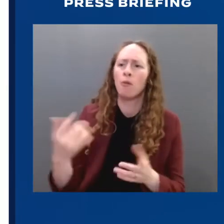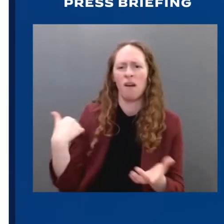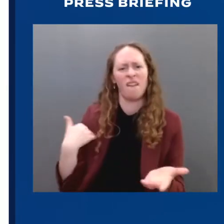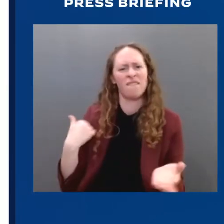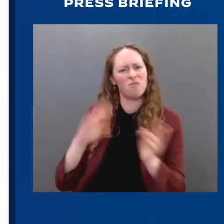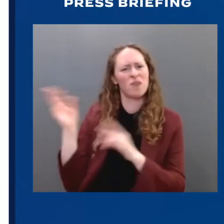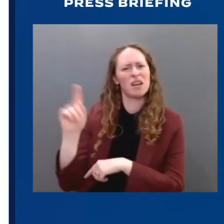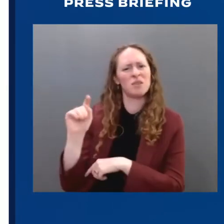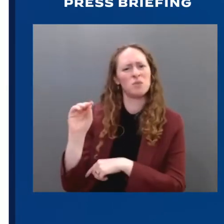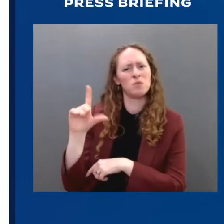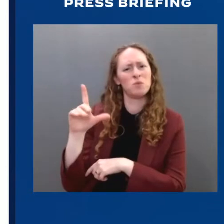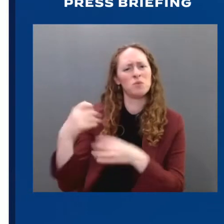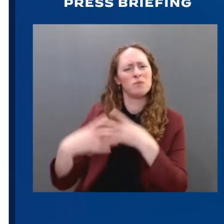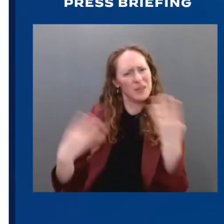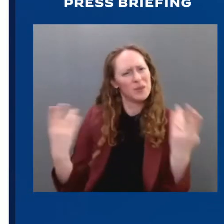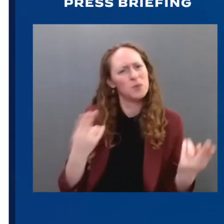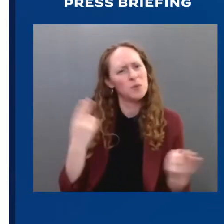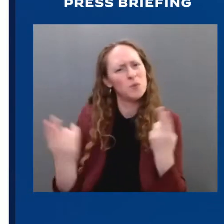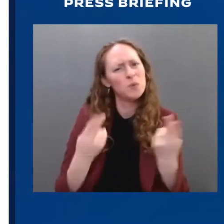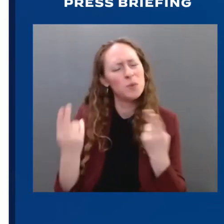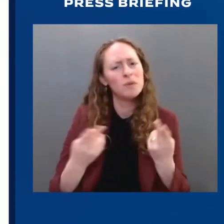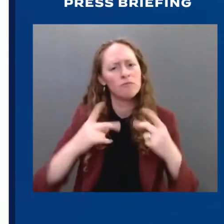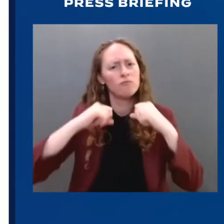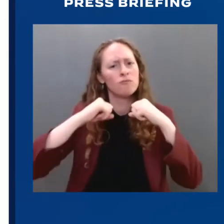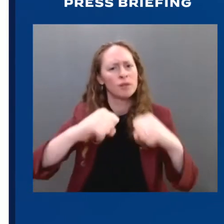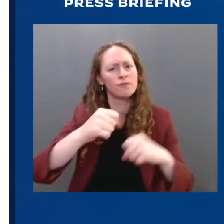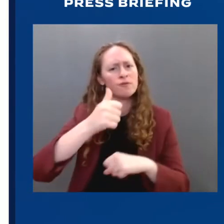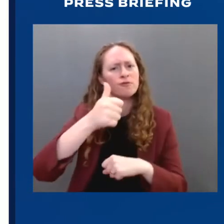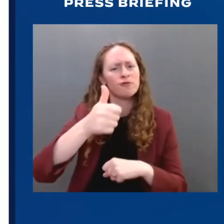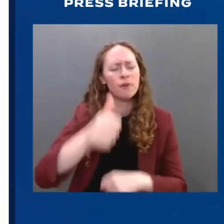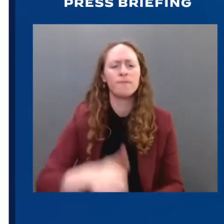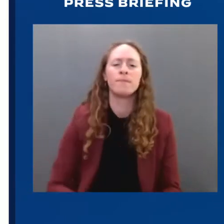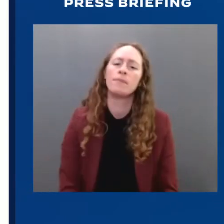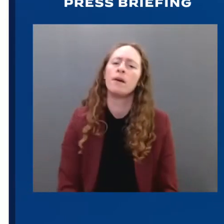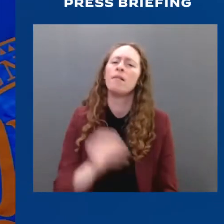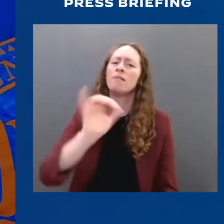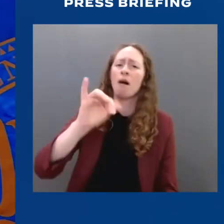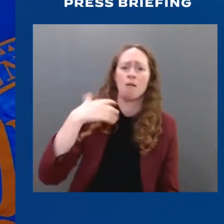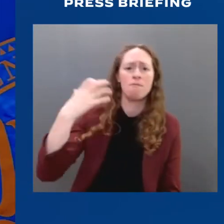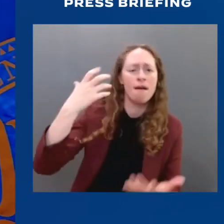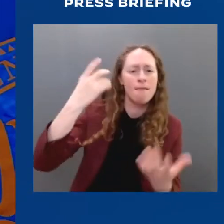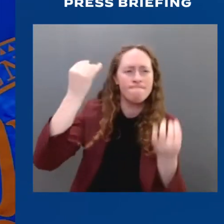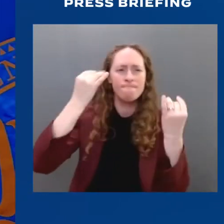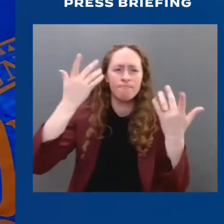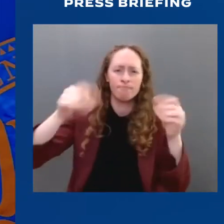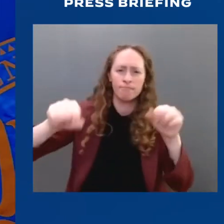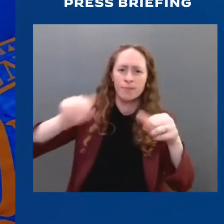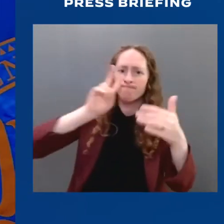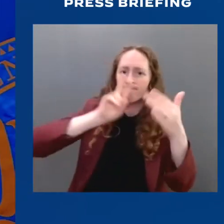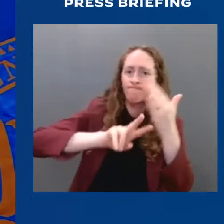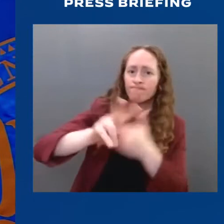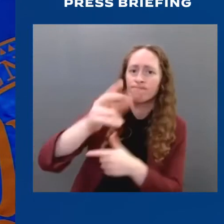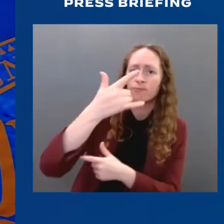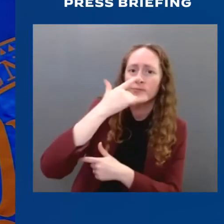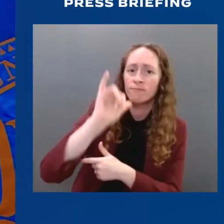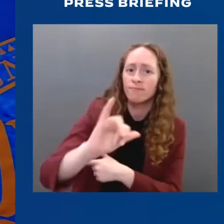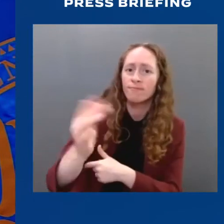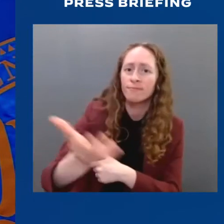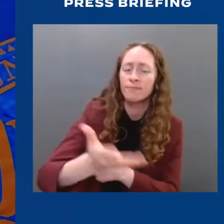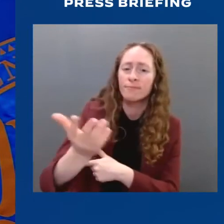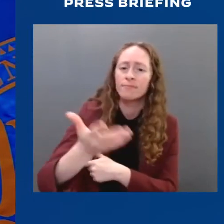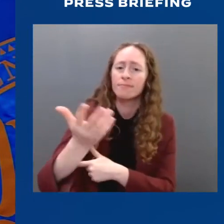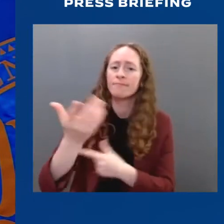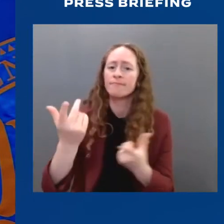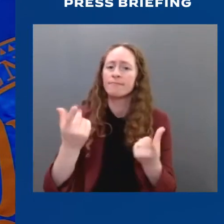it is critical to do so, to develop the next generation of vaccines and therapeutics. And for that, we